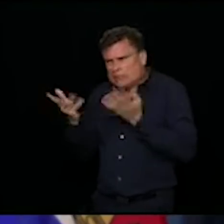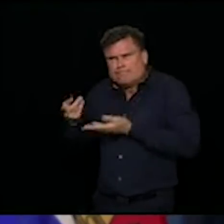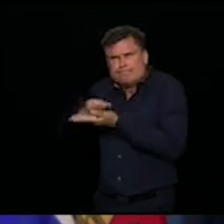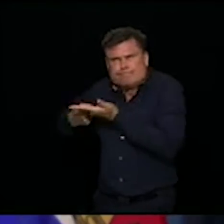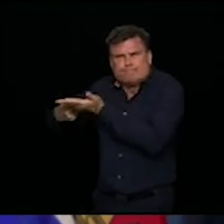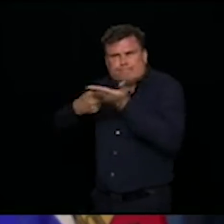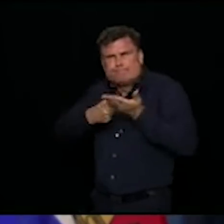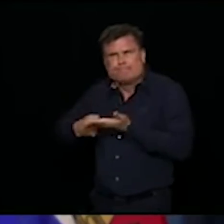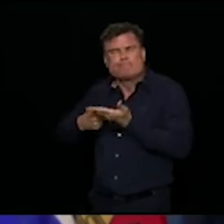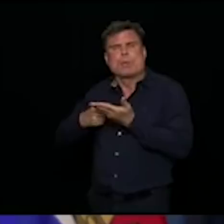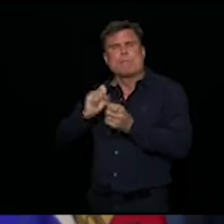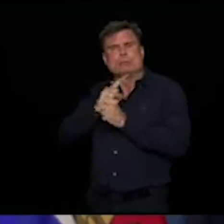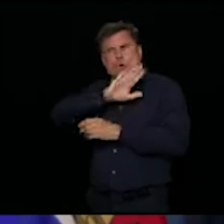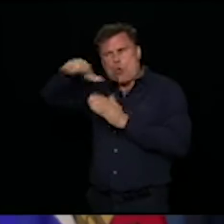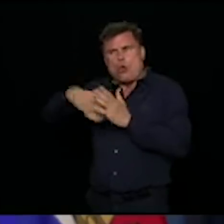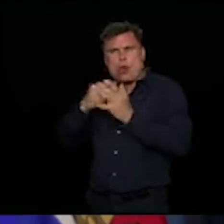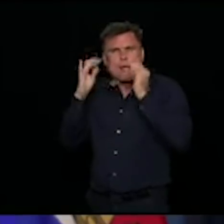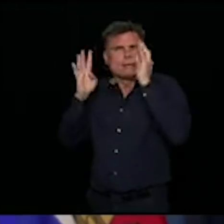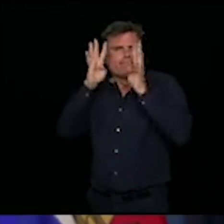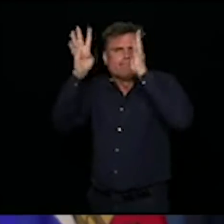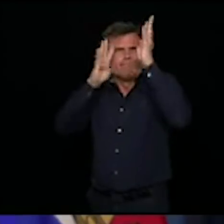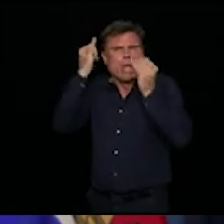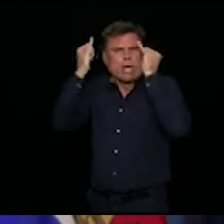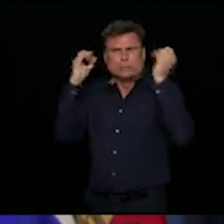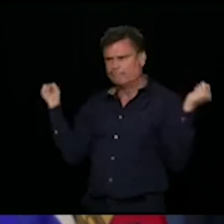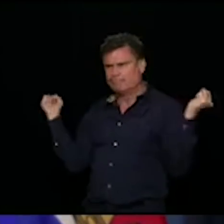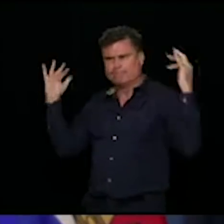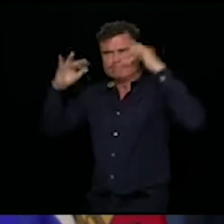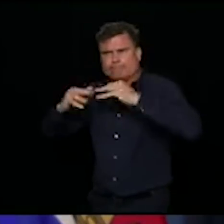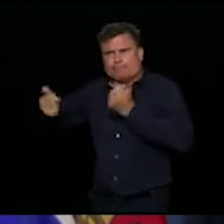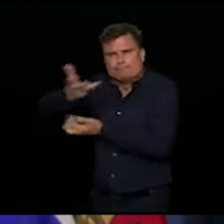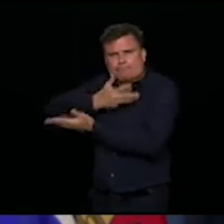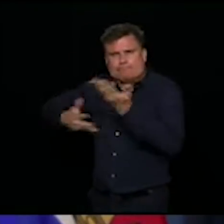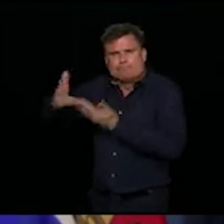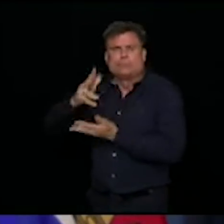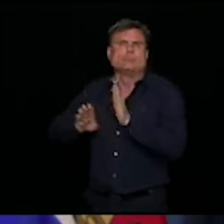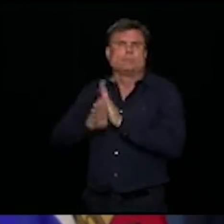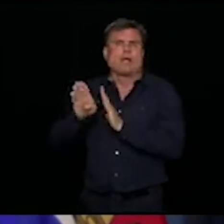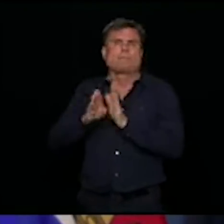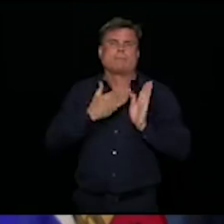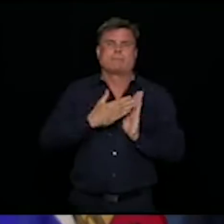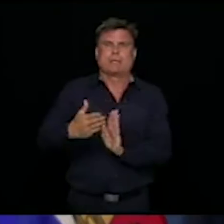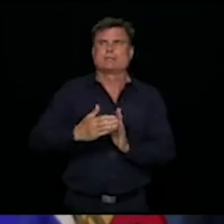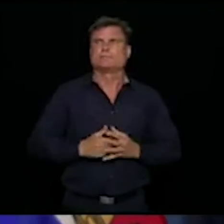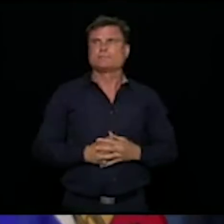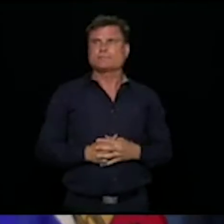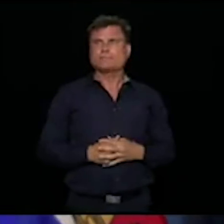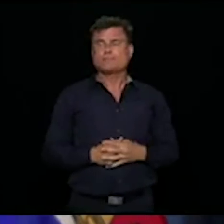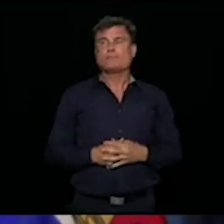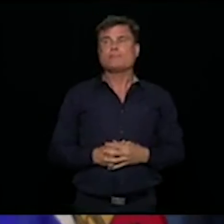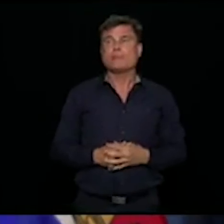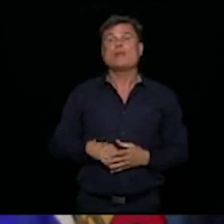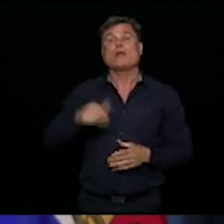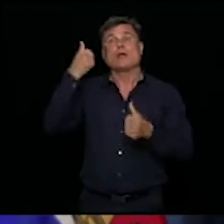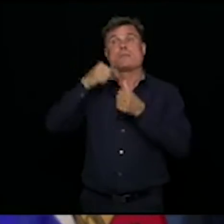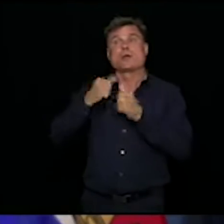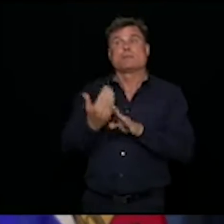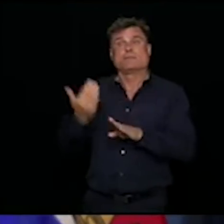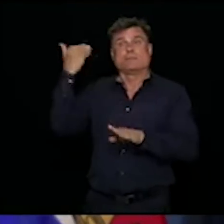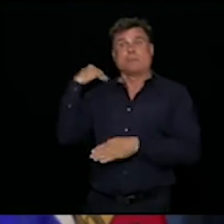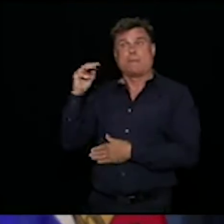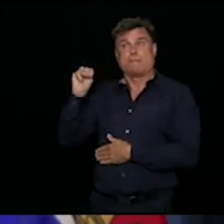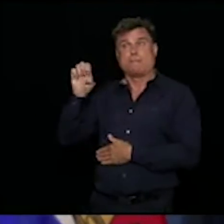schools remain paramount. You'll recall that early in the pandemic the Ministry of Education issued a